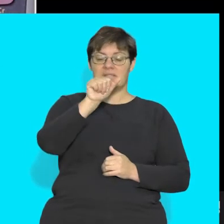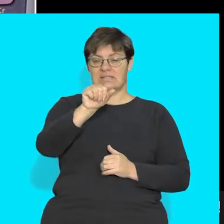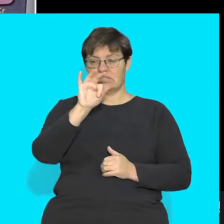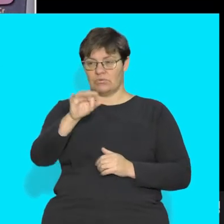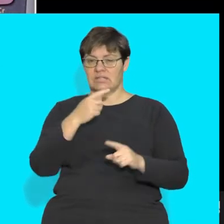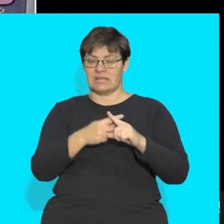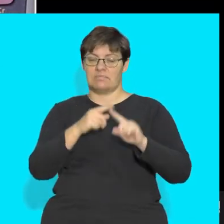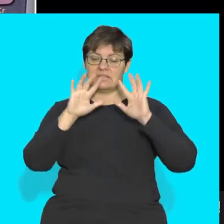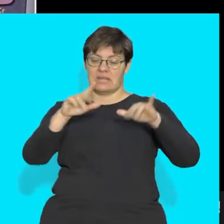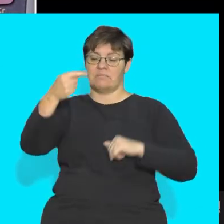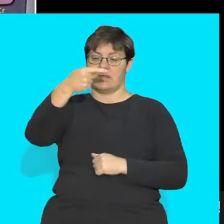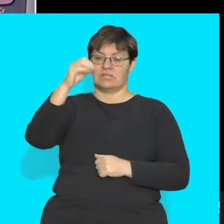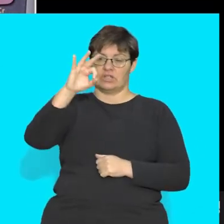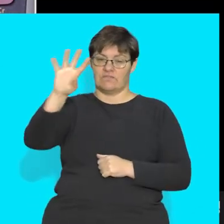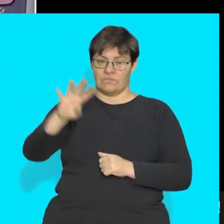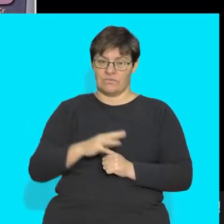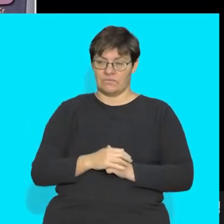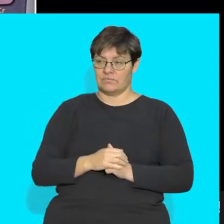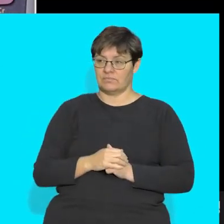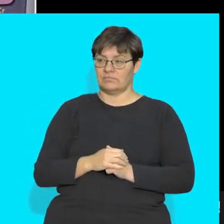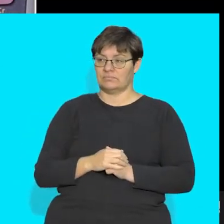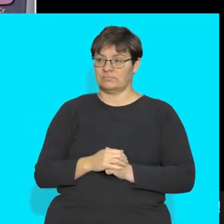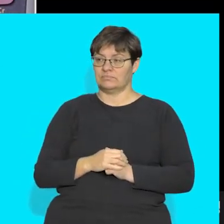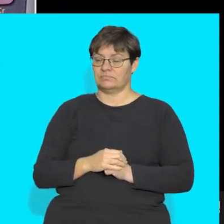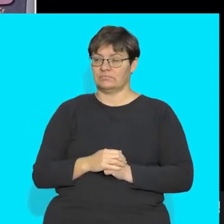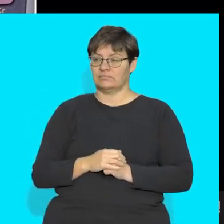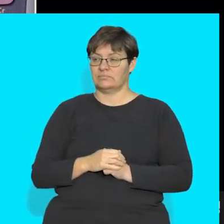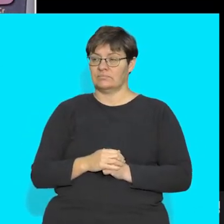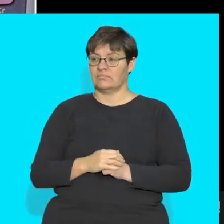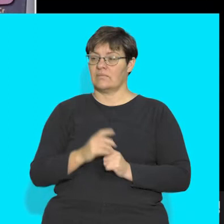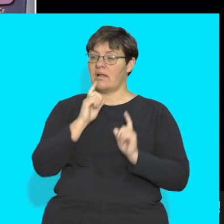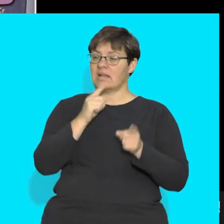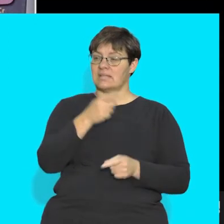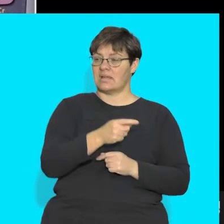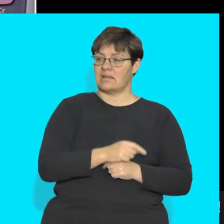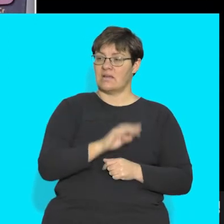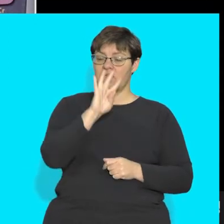2.63 to the minus 34, and I get